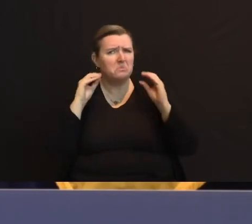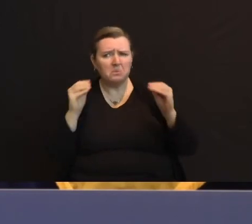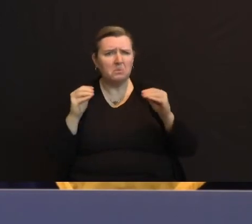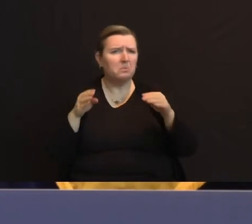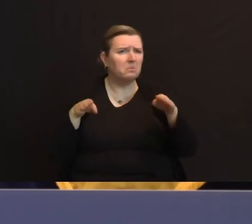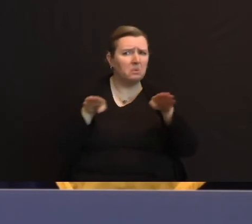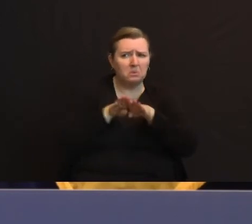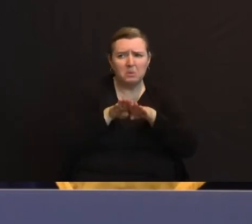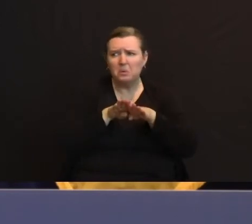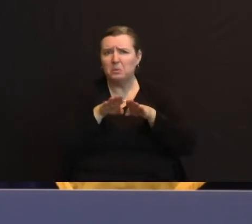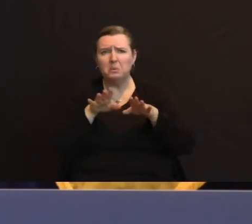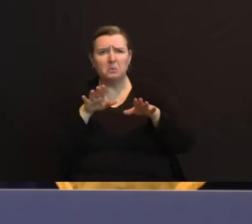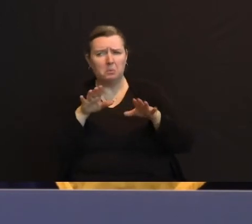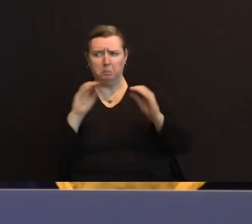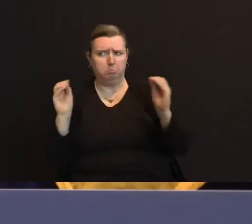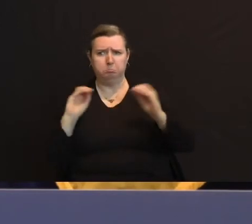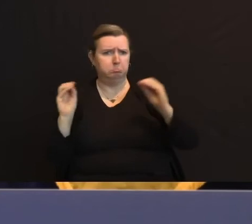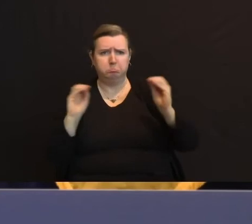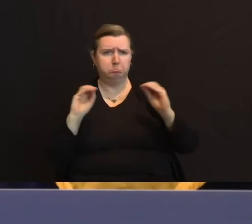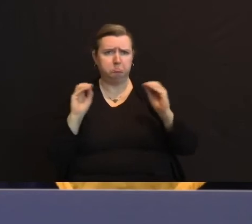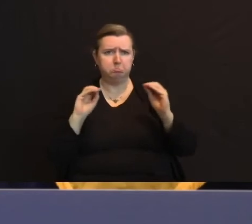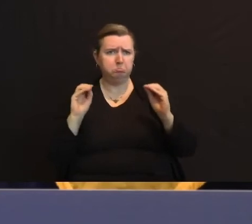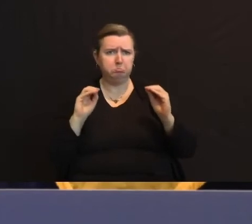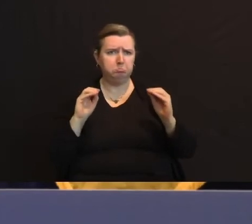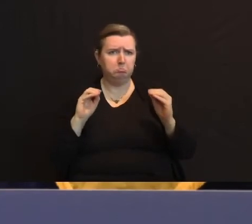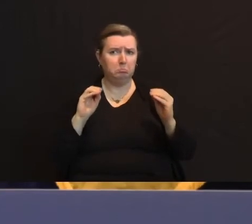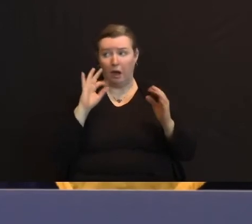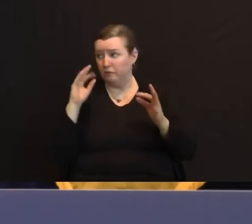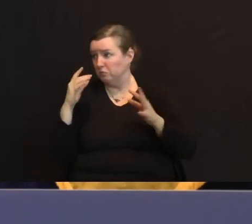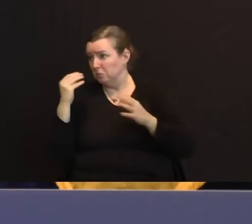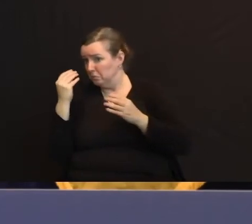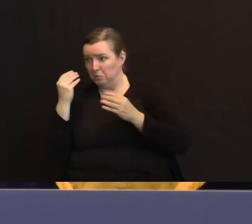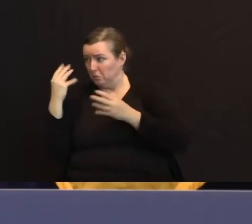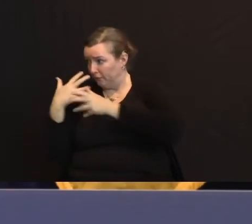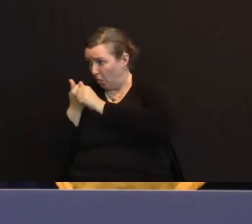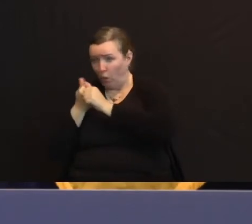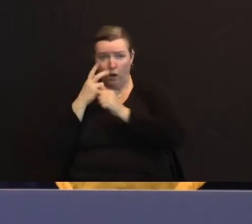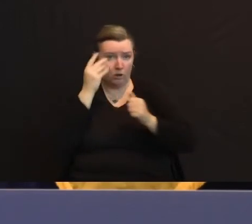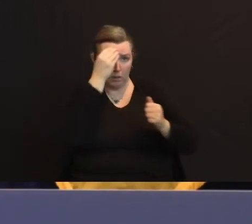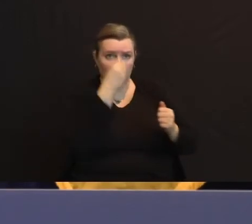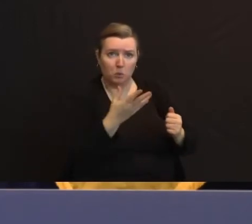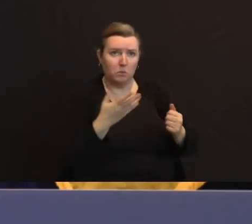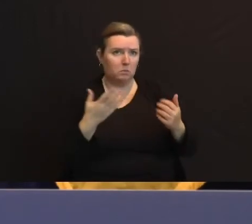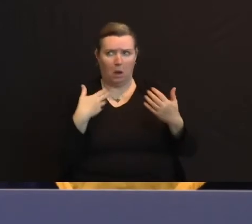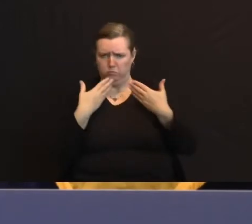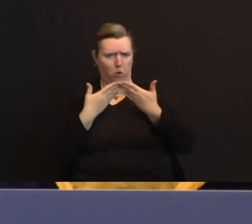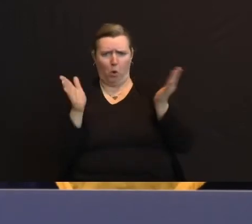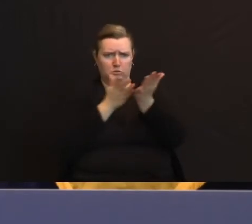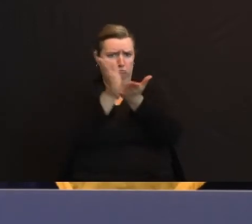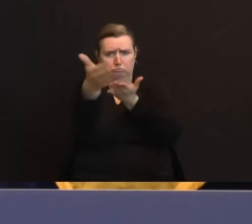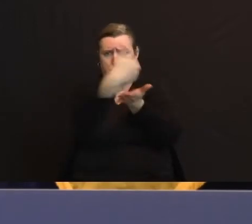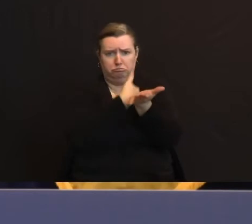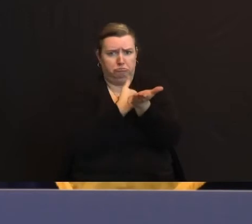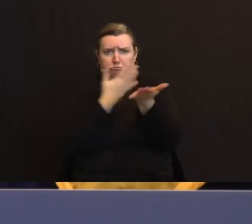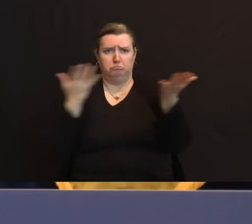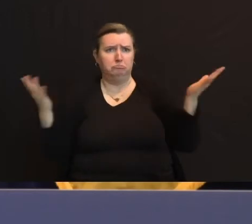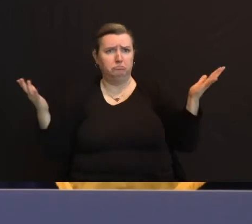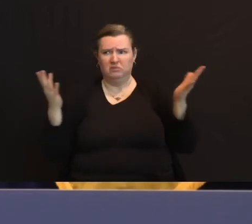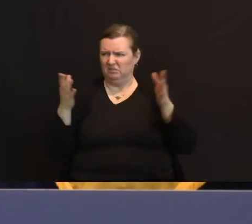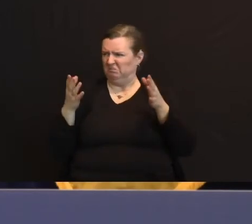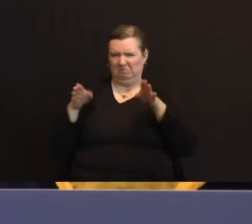follow up with you on that? Because we've been more than pretty upfront about that over the past 9 months, so I have no reason to think we should